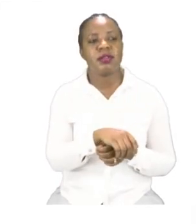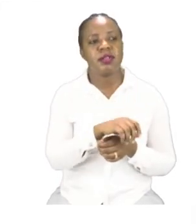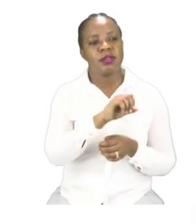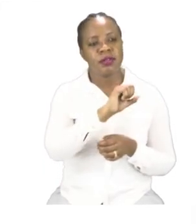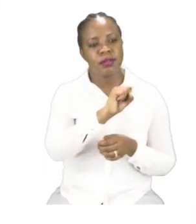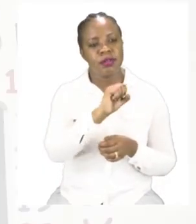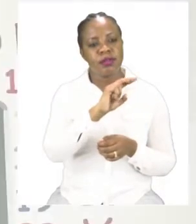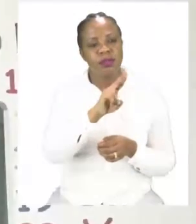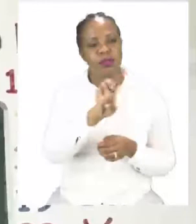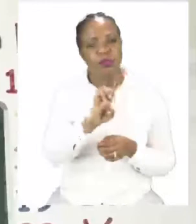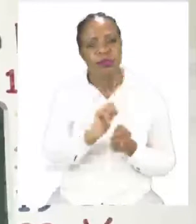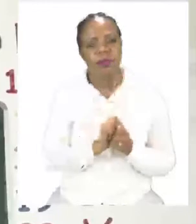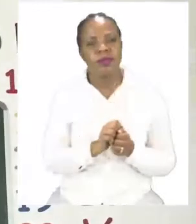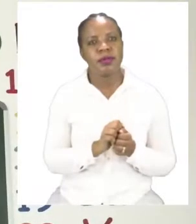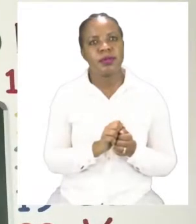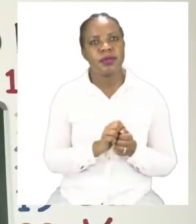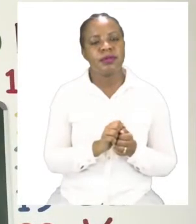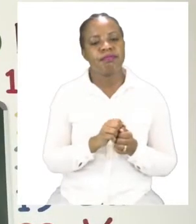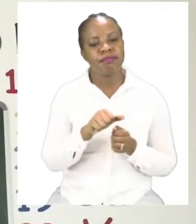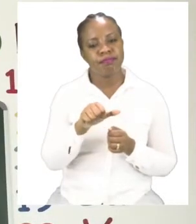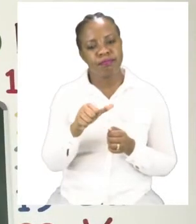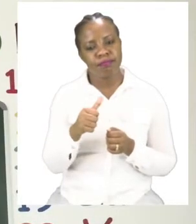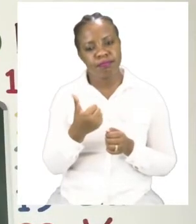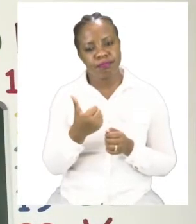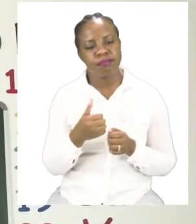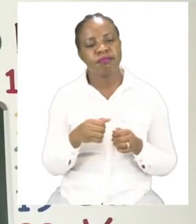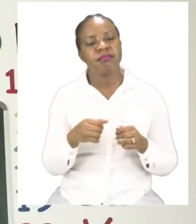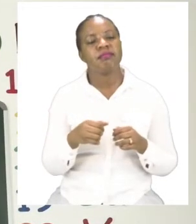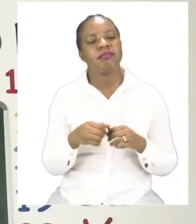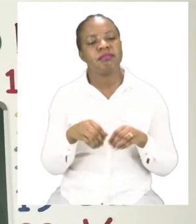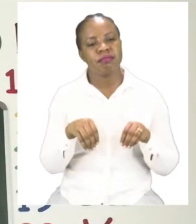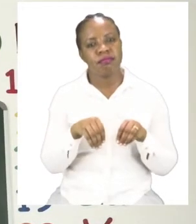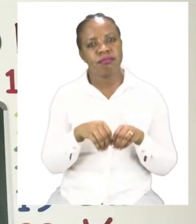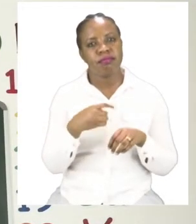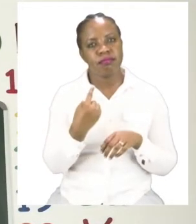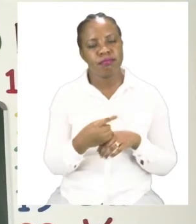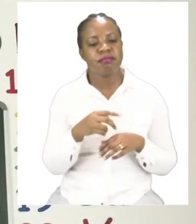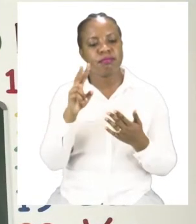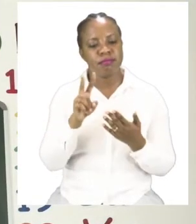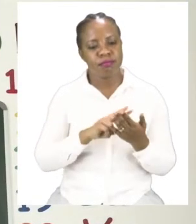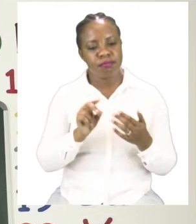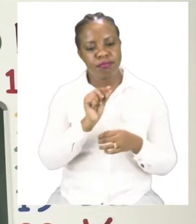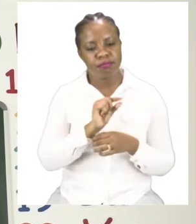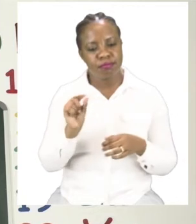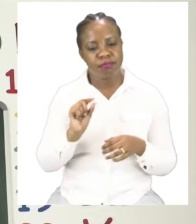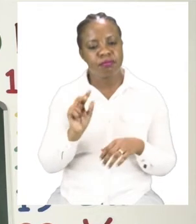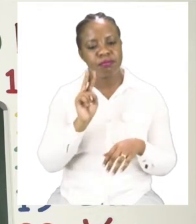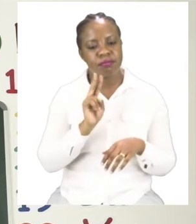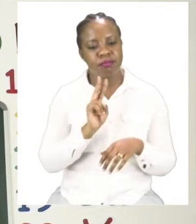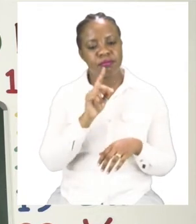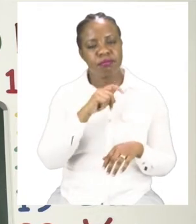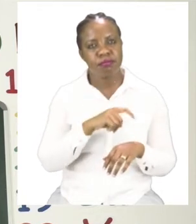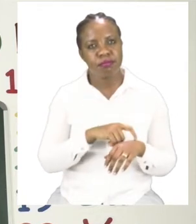yourselves. Please, boys and girls, take your time, read the sentence twice, and after doing the exercise,